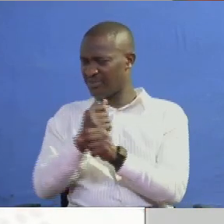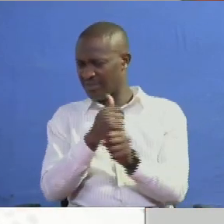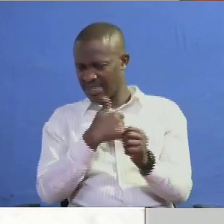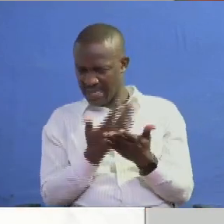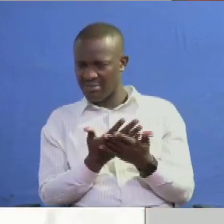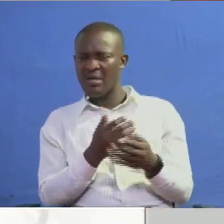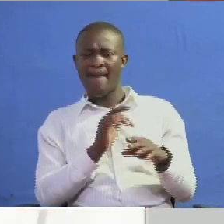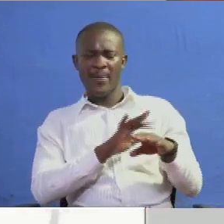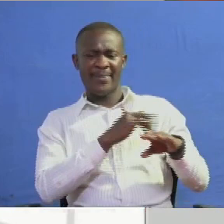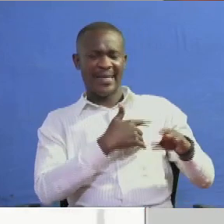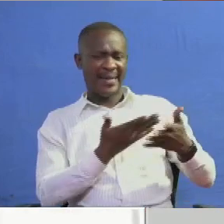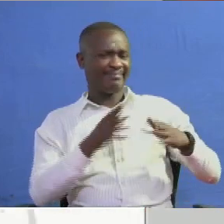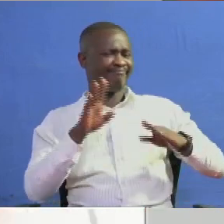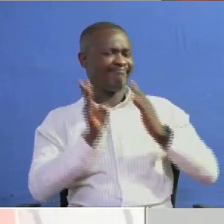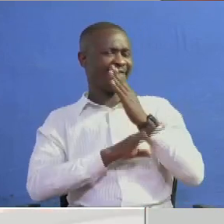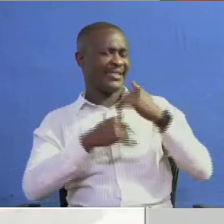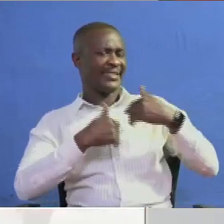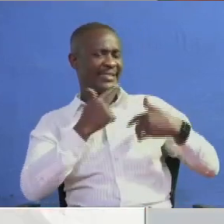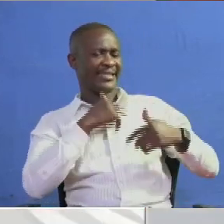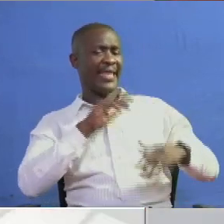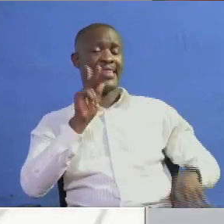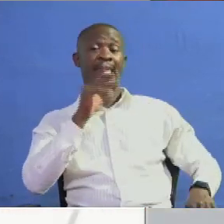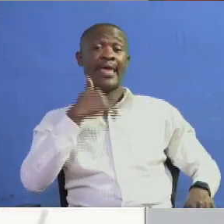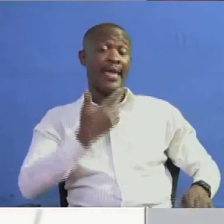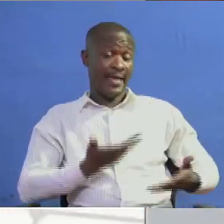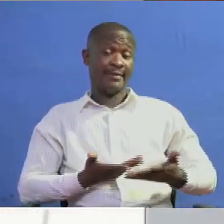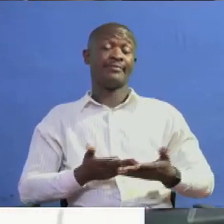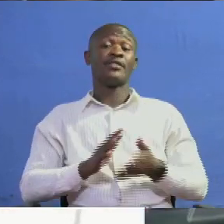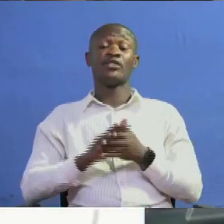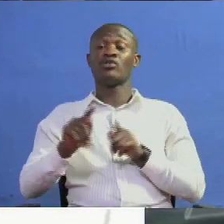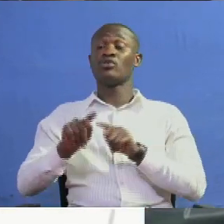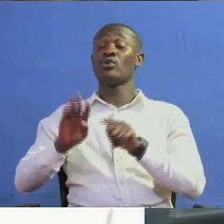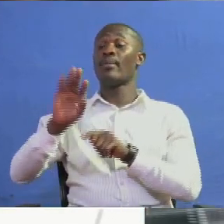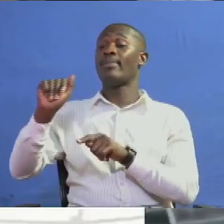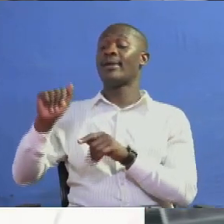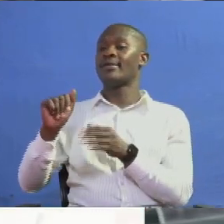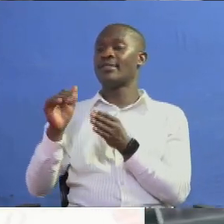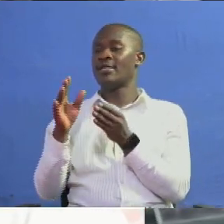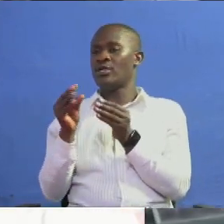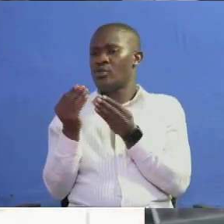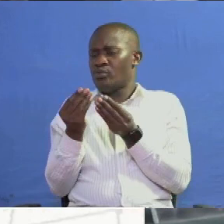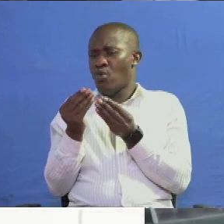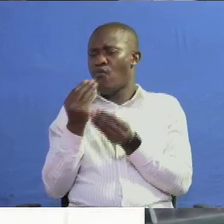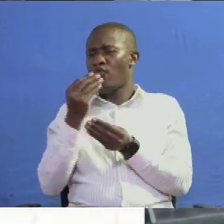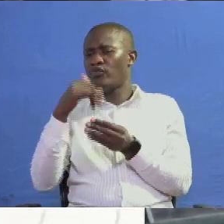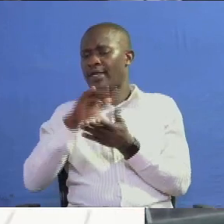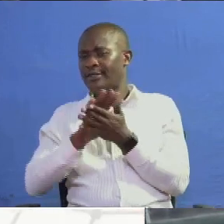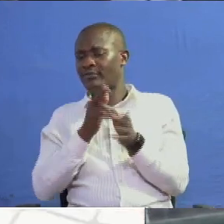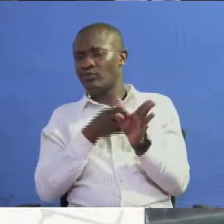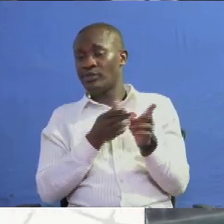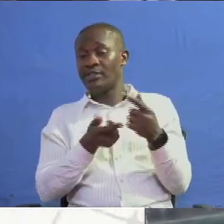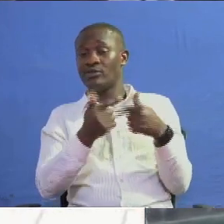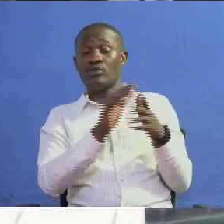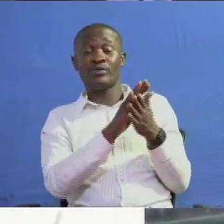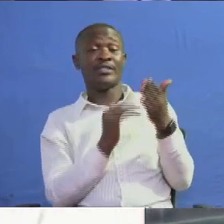ineffective and inadequate. He further stated that Kenya's inflation is controlled by the scarcity of food and fuel, which in turn leads to